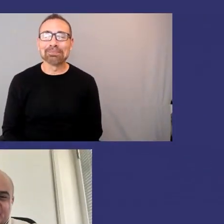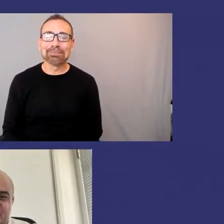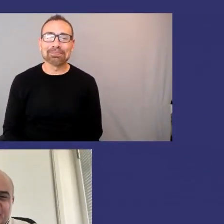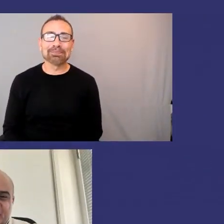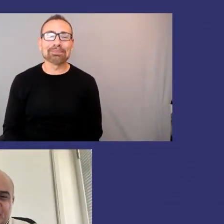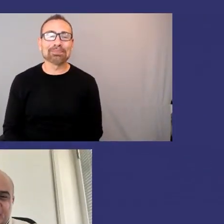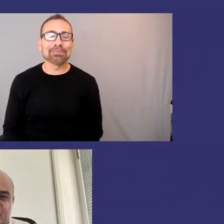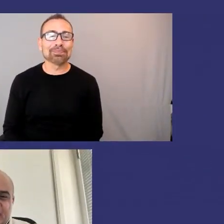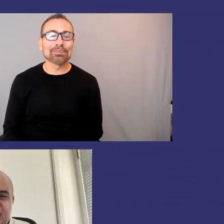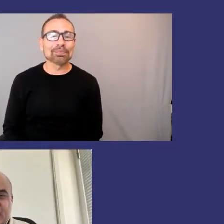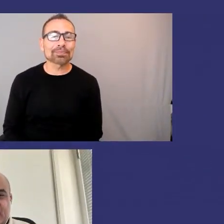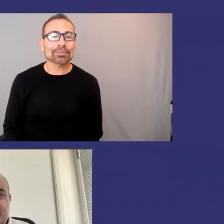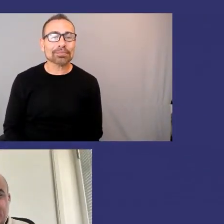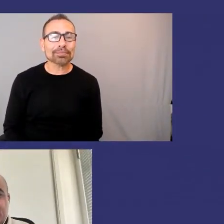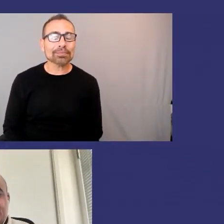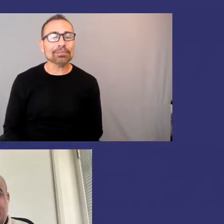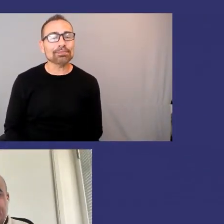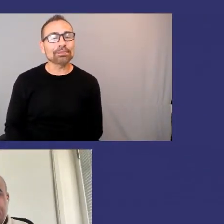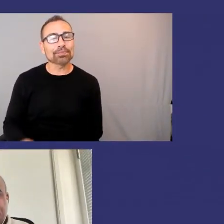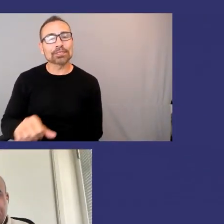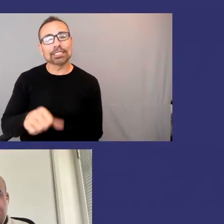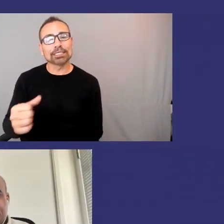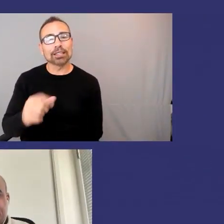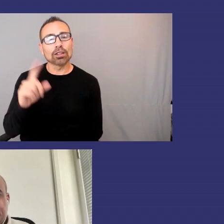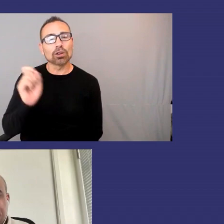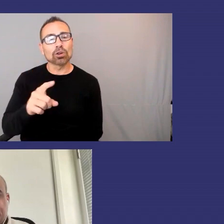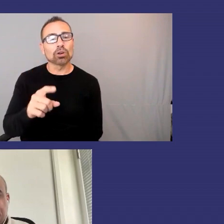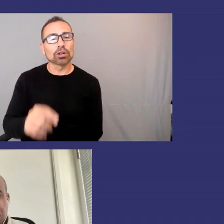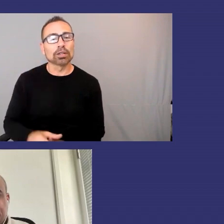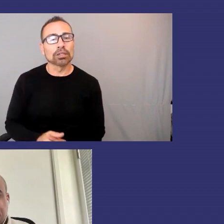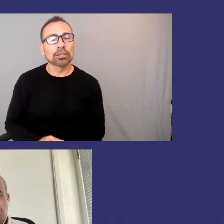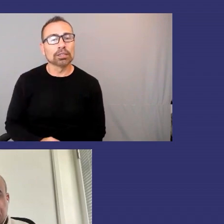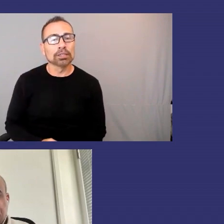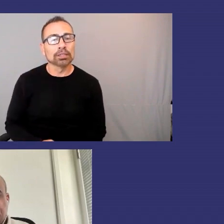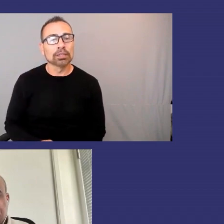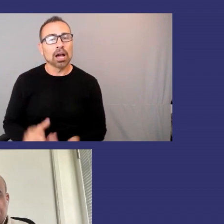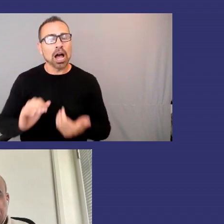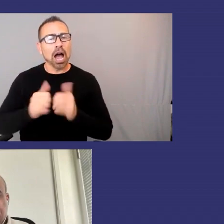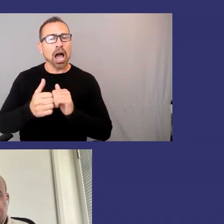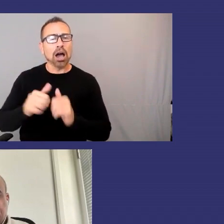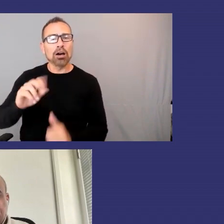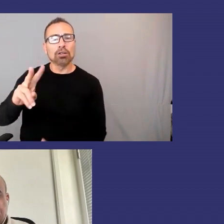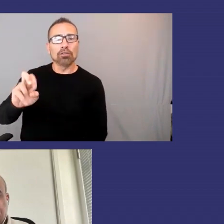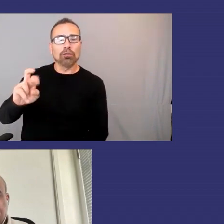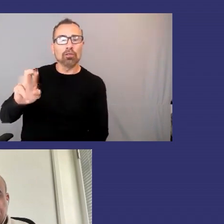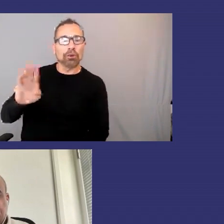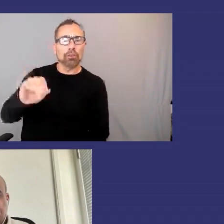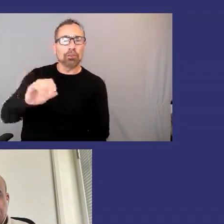So here's another question coming in. How verbose will error logging be with VPC Lattice?